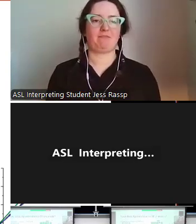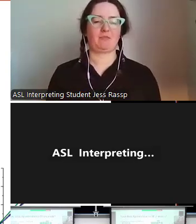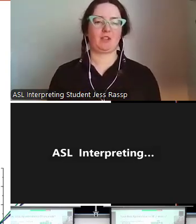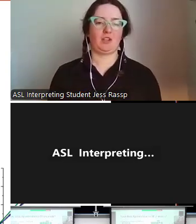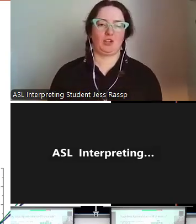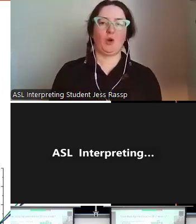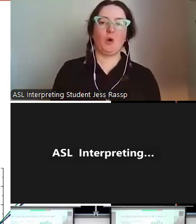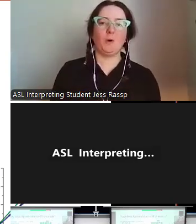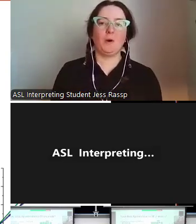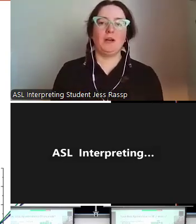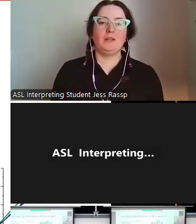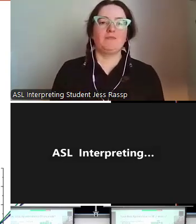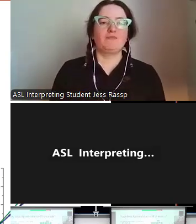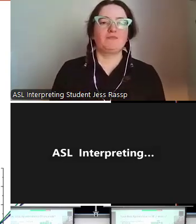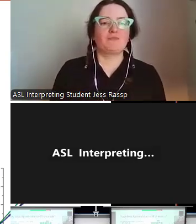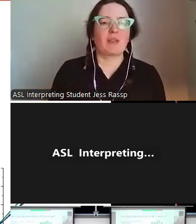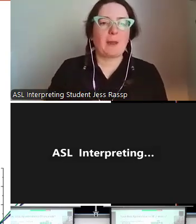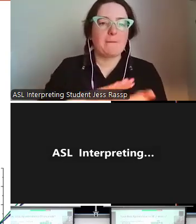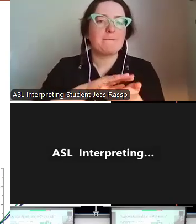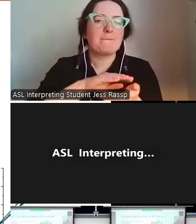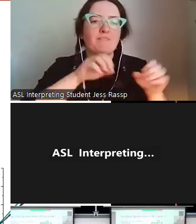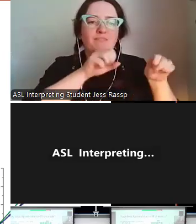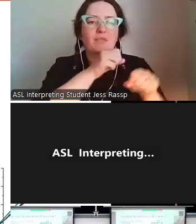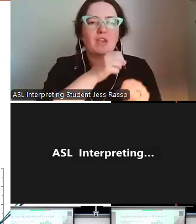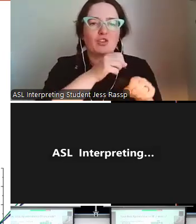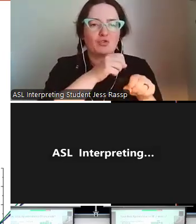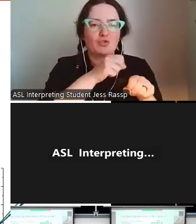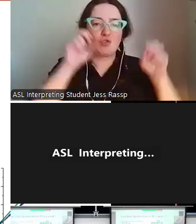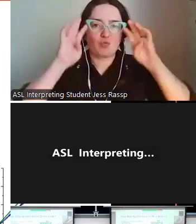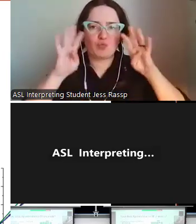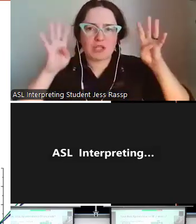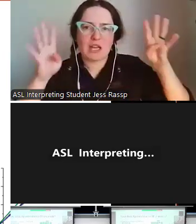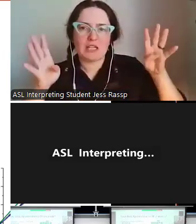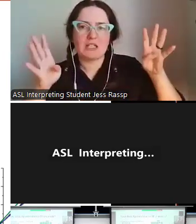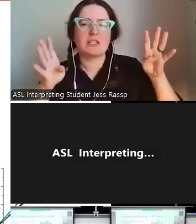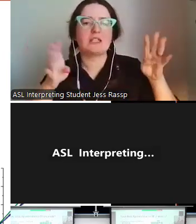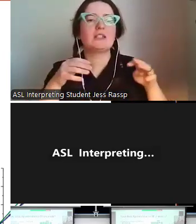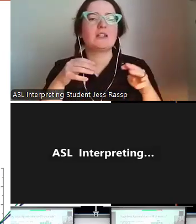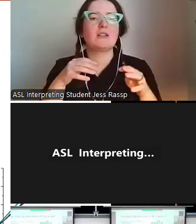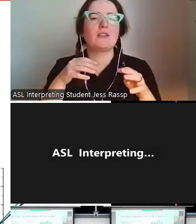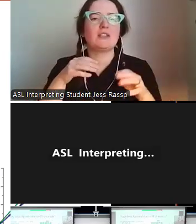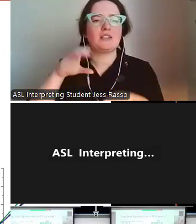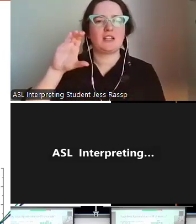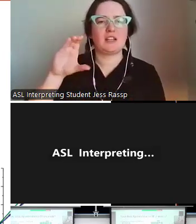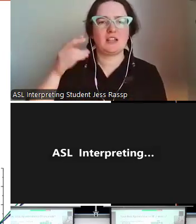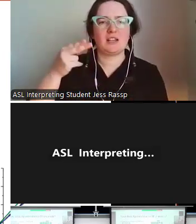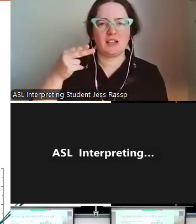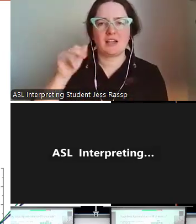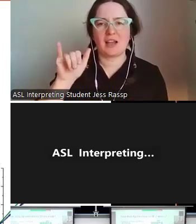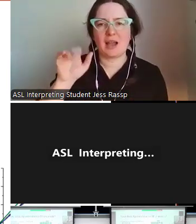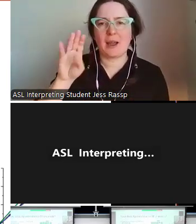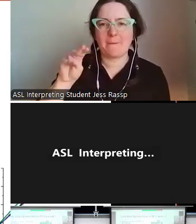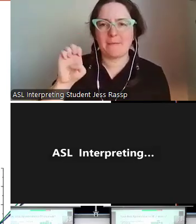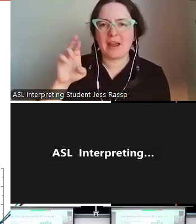this chimera. It has properties of both. The properties were very similar to the wild type, right? You'll see here